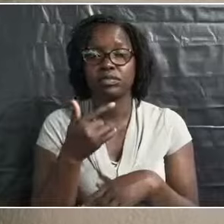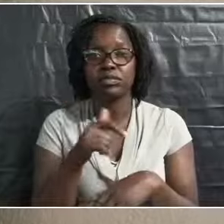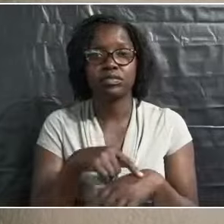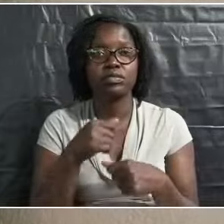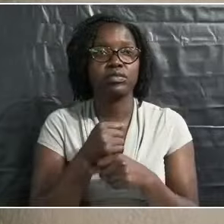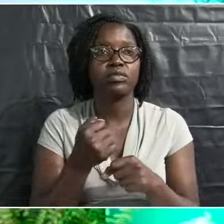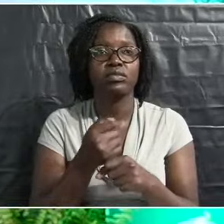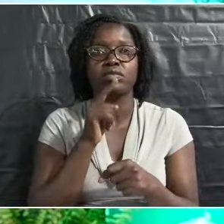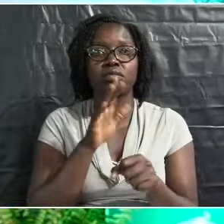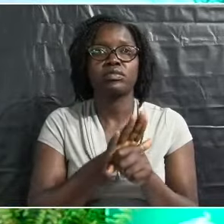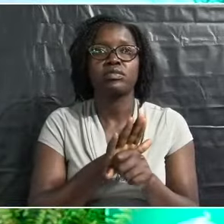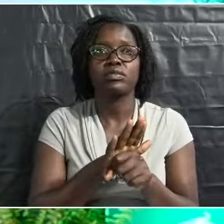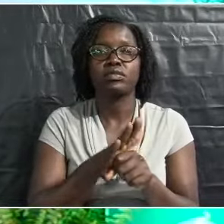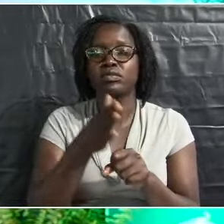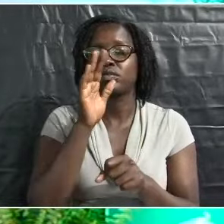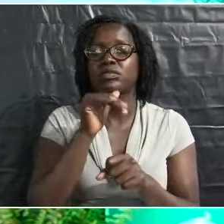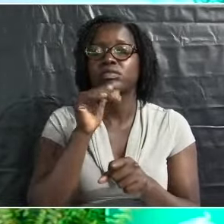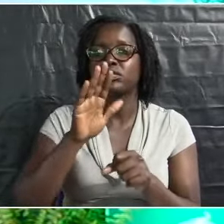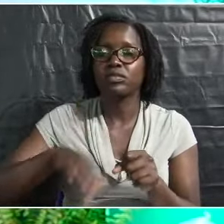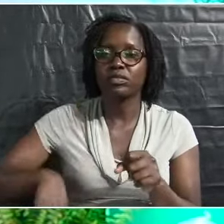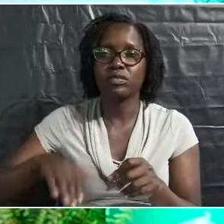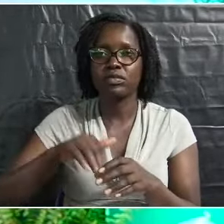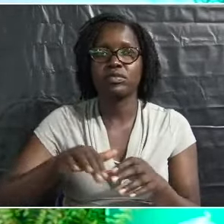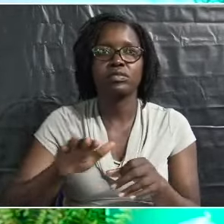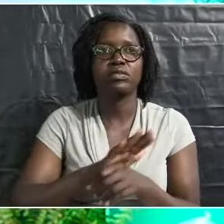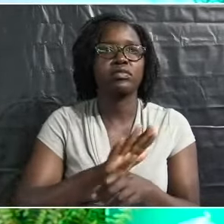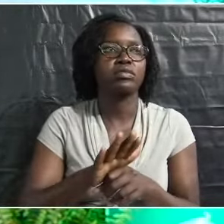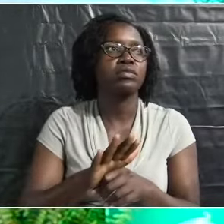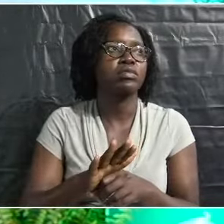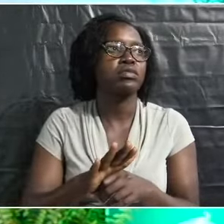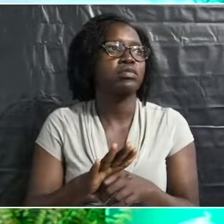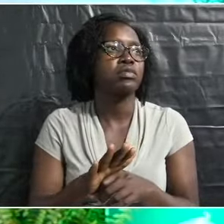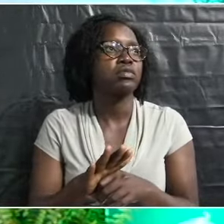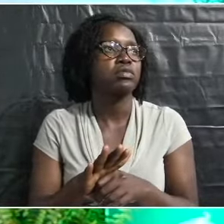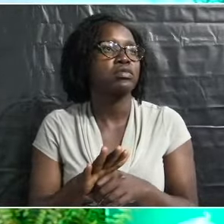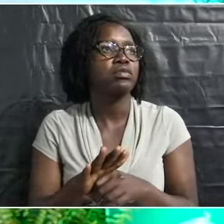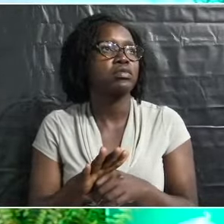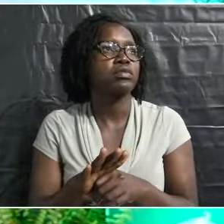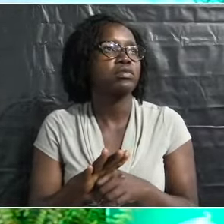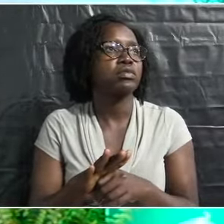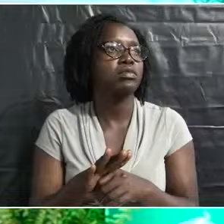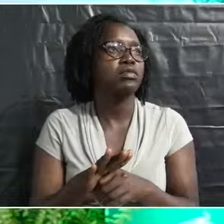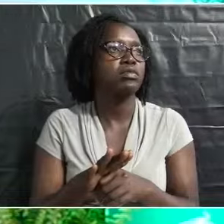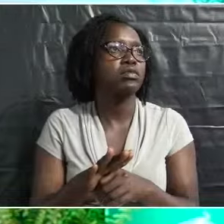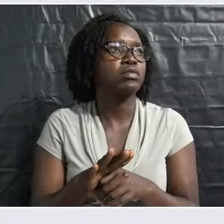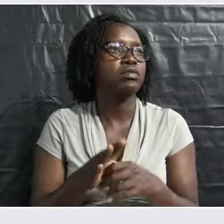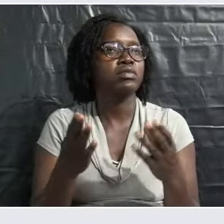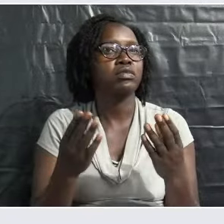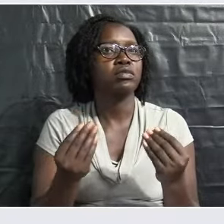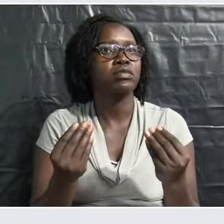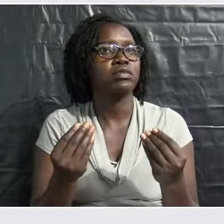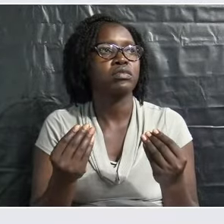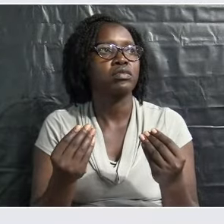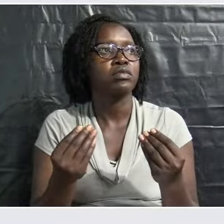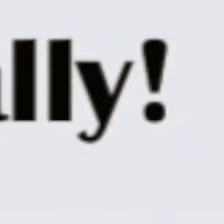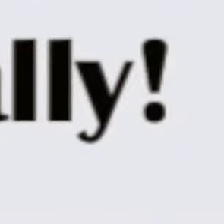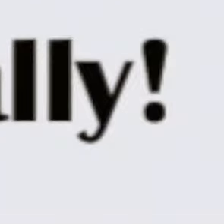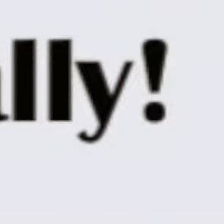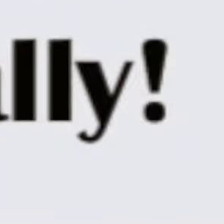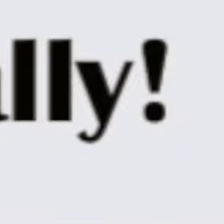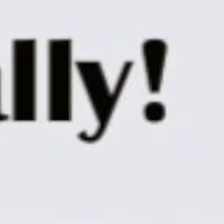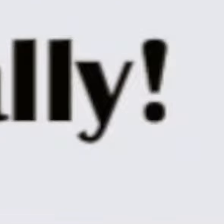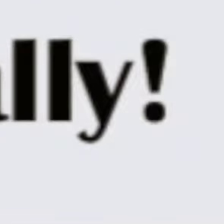to God, do not delay in fulfilling it. Let me end this way. A simple money issue